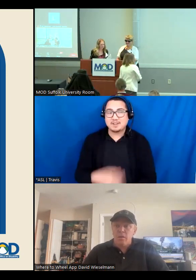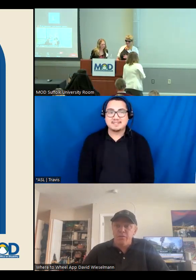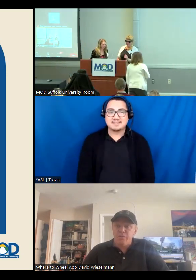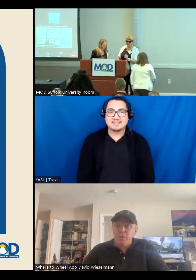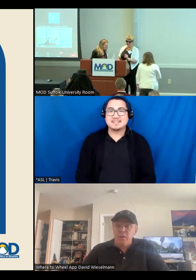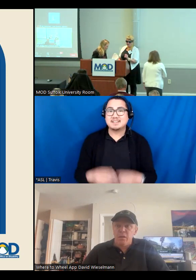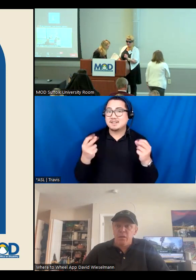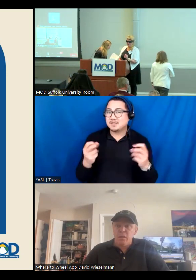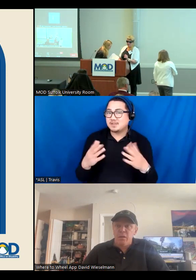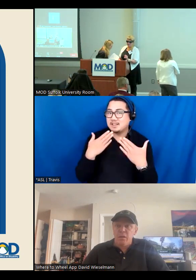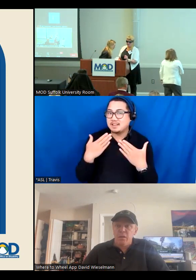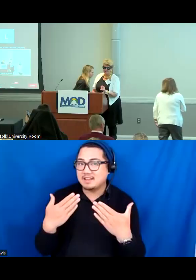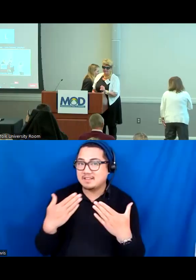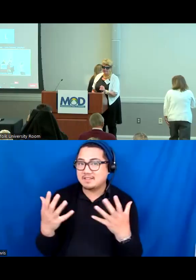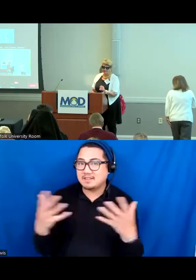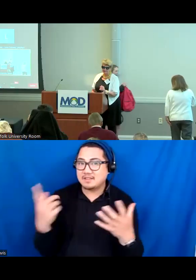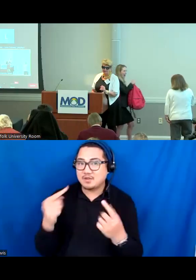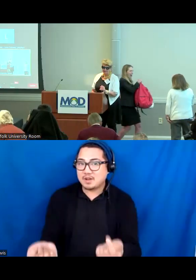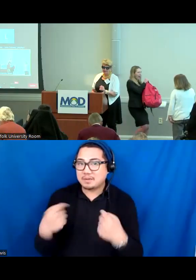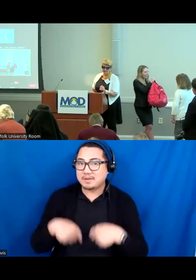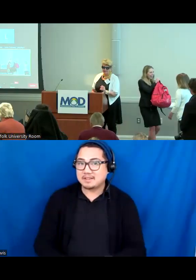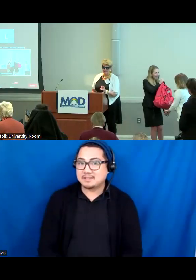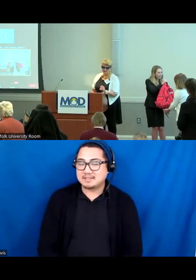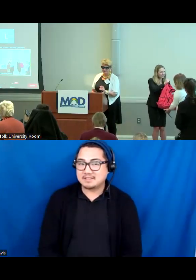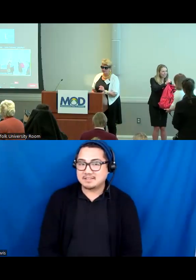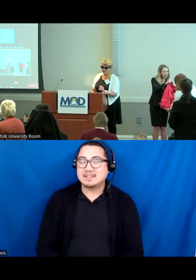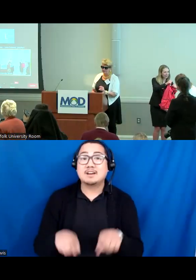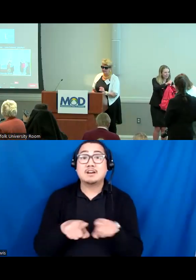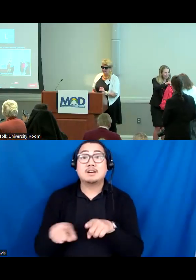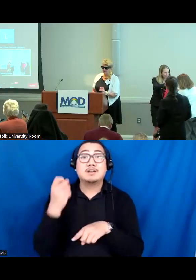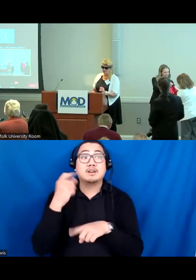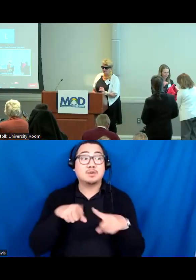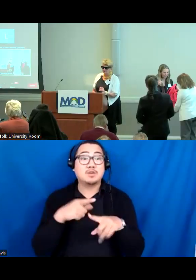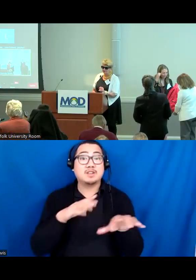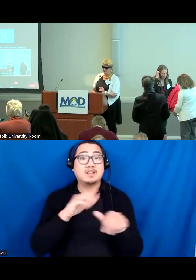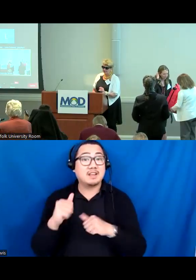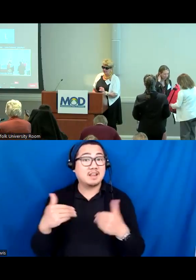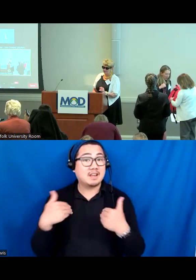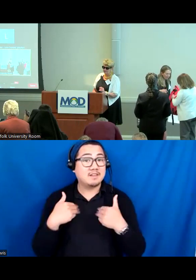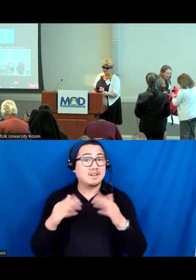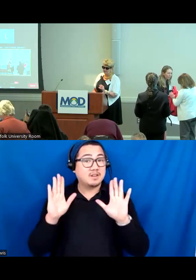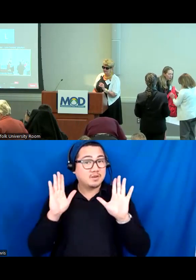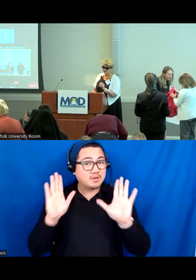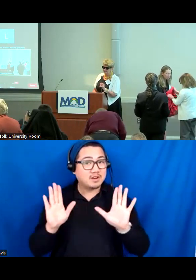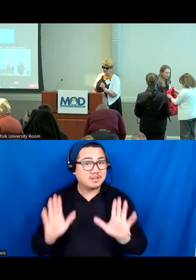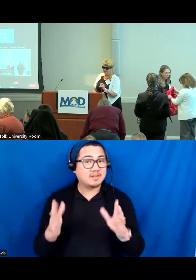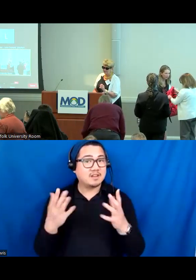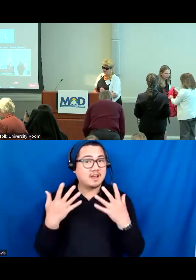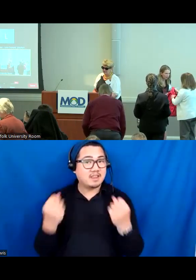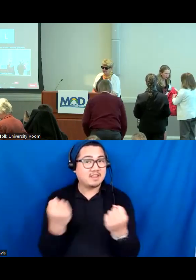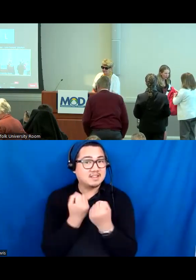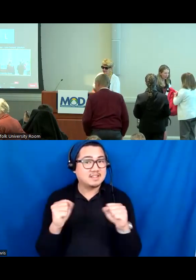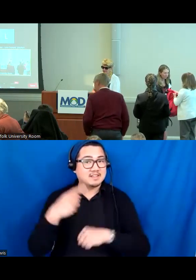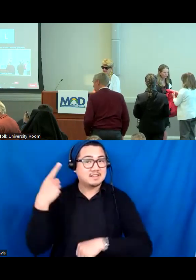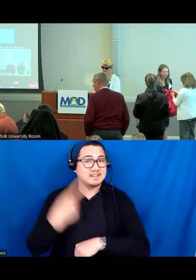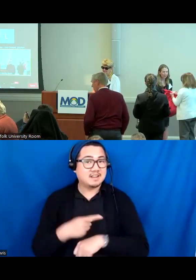All right. Thank you very much for attending. And after you leave today, have a wonderful, healthy, safe day, and